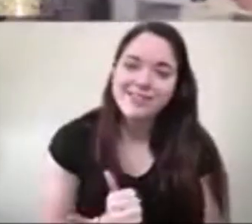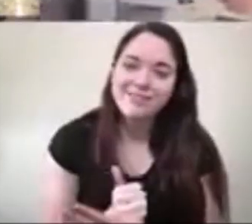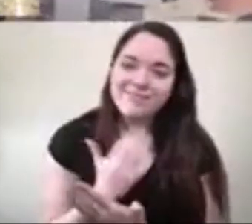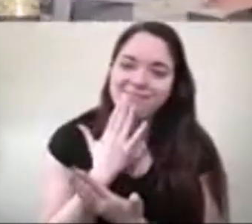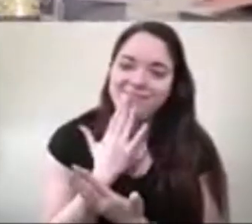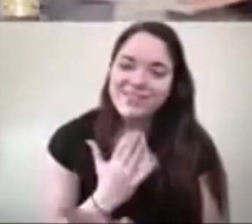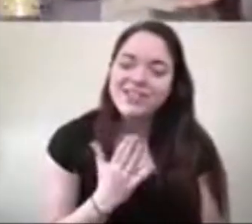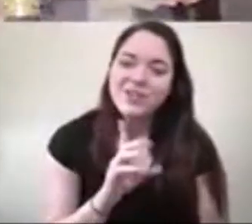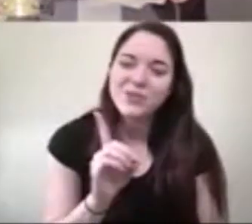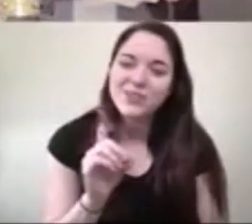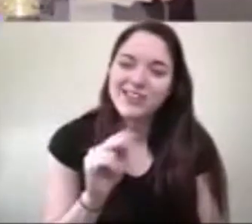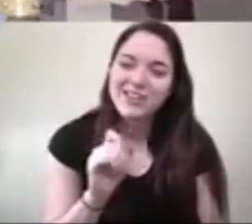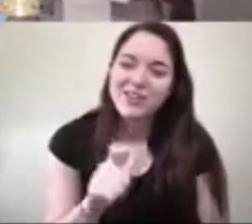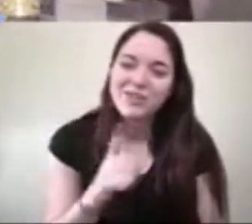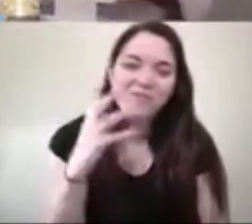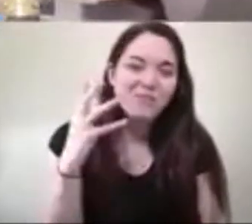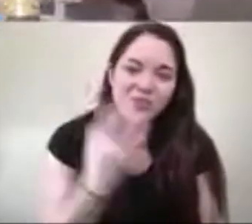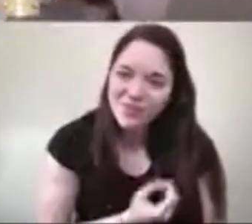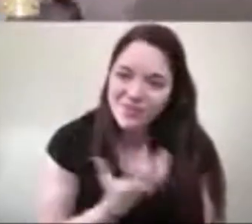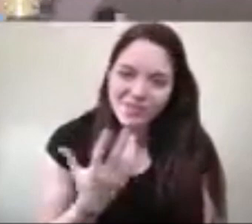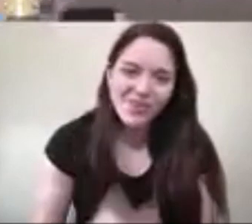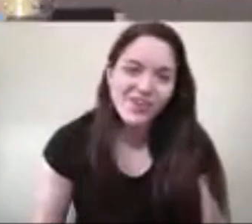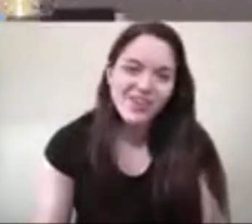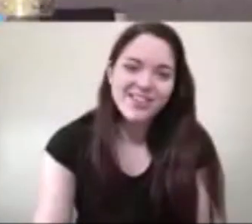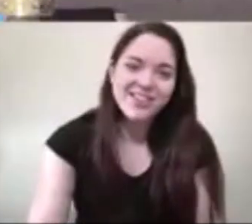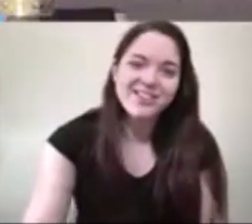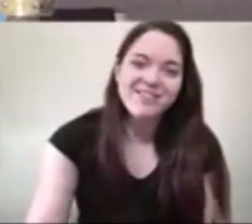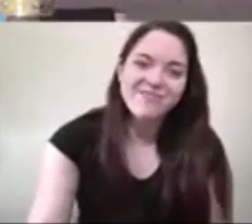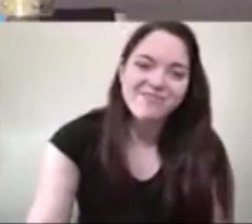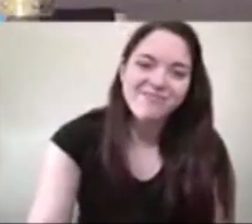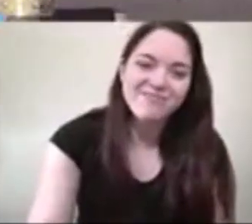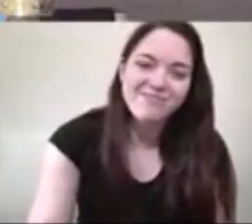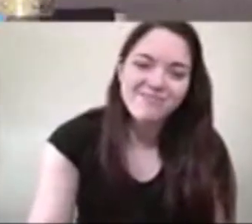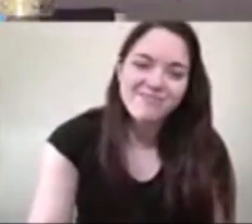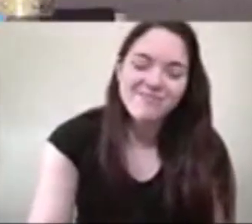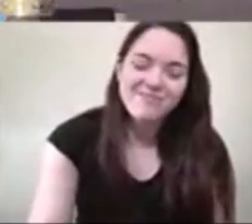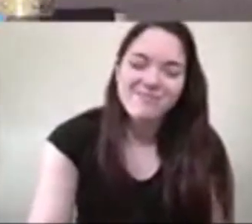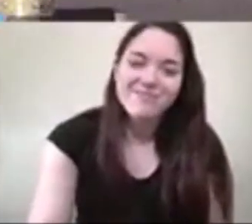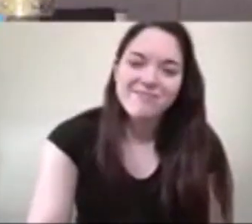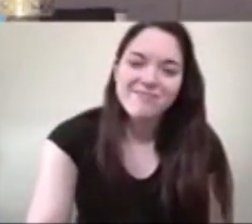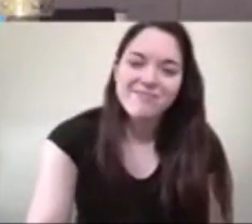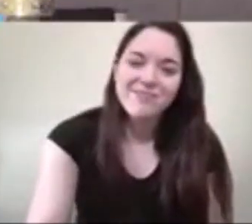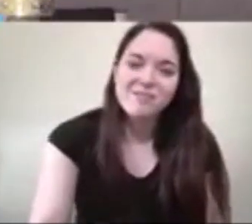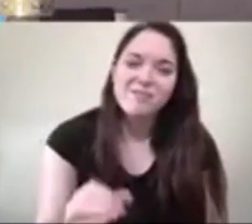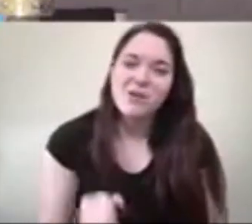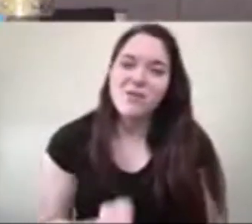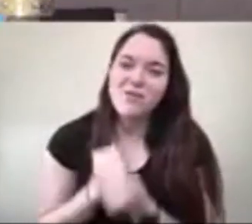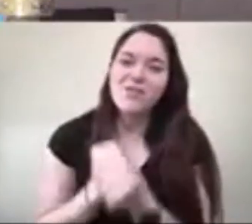Daniel, beautiful, beautiful invitation, powerful, what a powerful prayer.